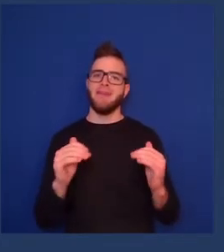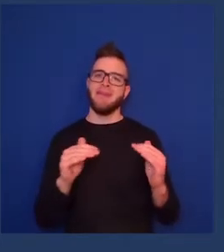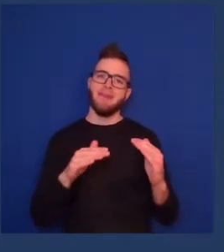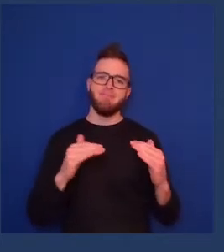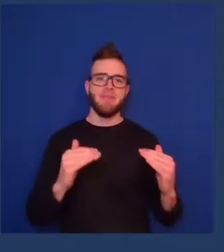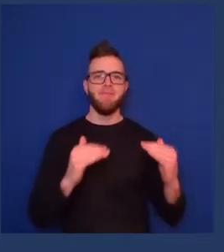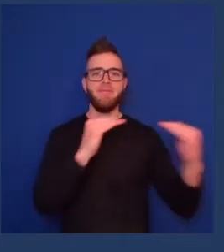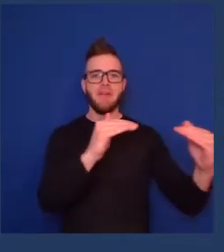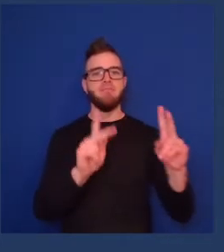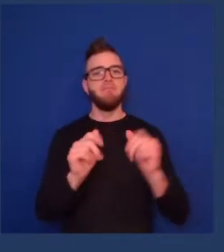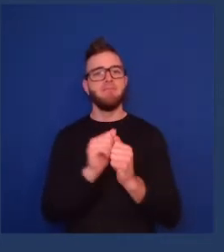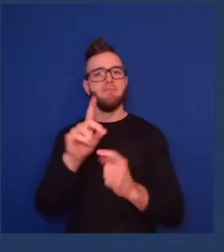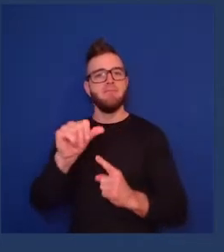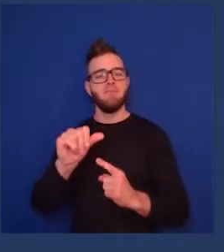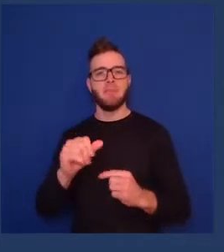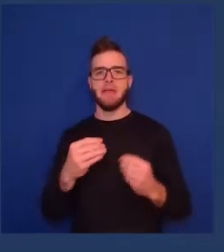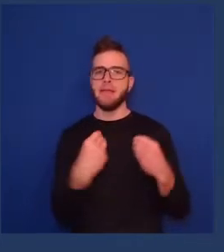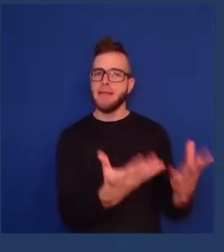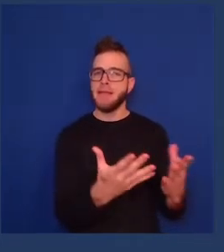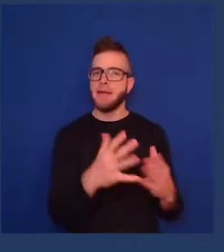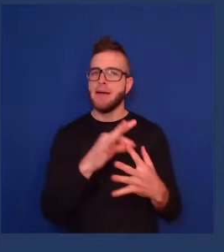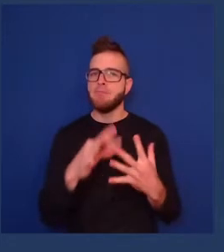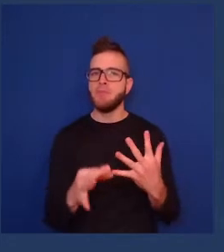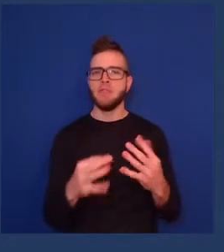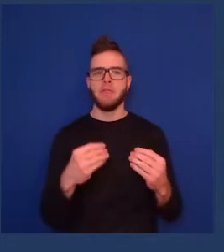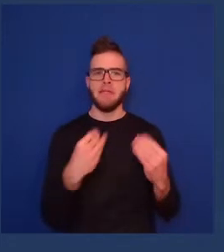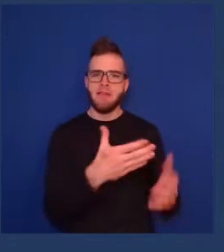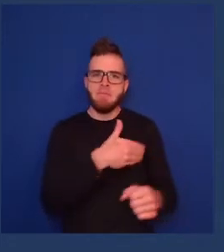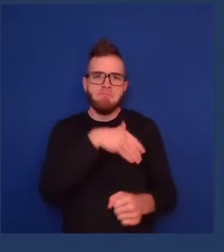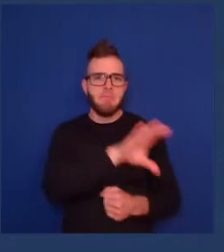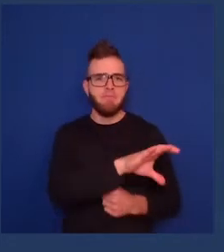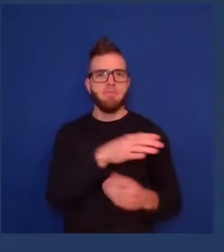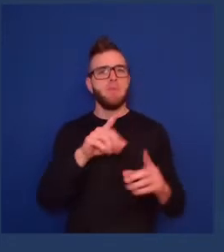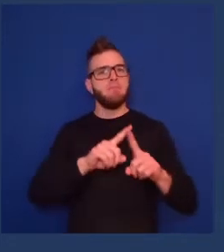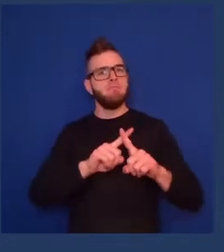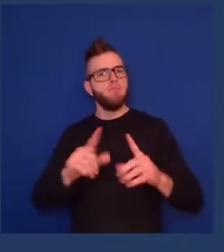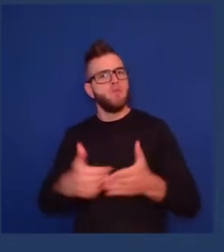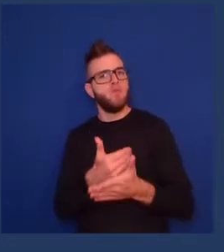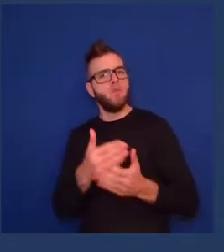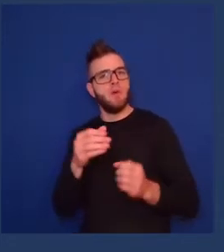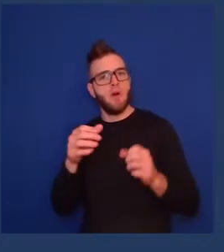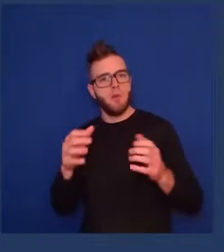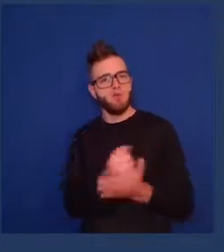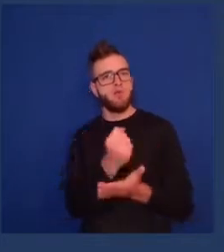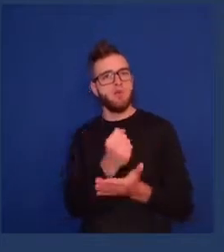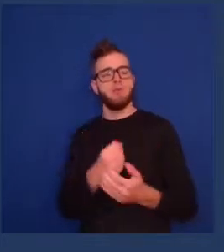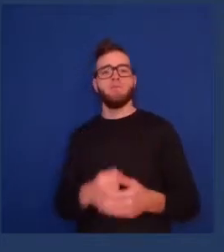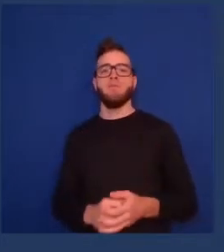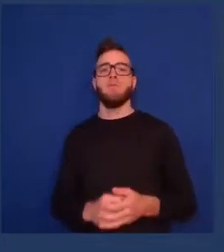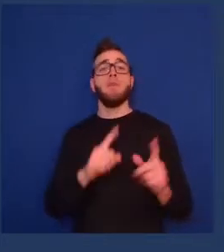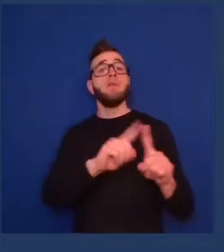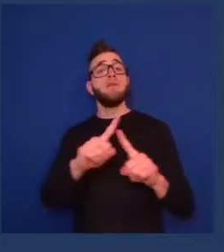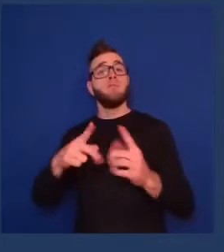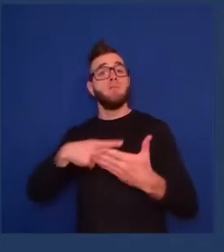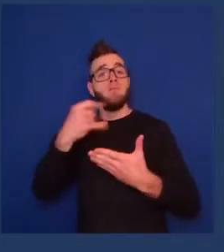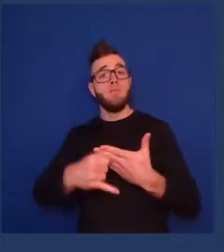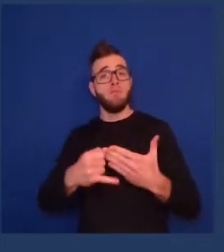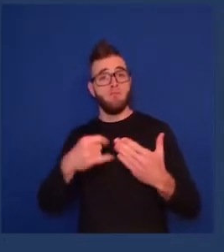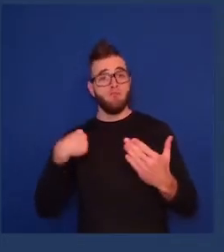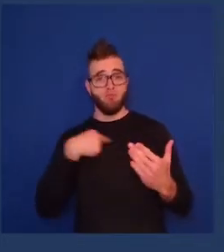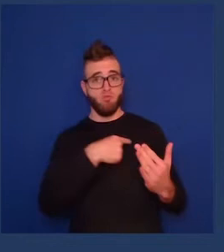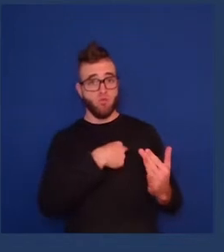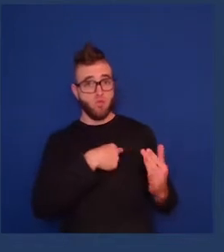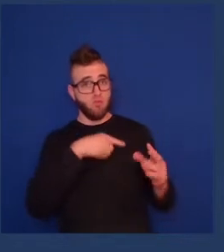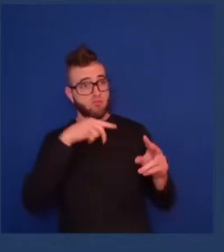how can we advance people with disabilities options? How can we give them agency and new